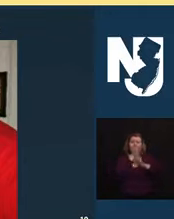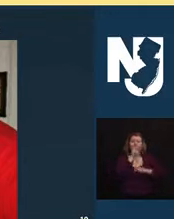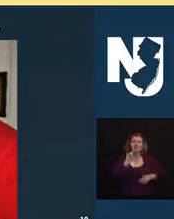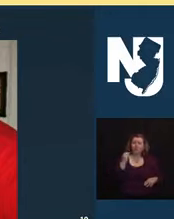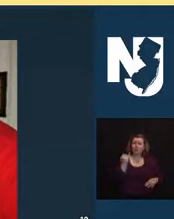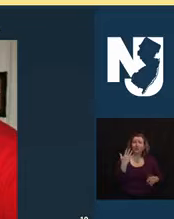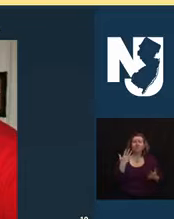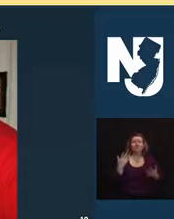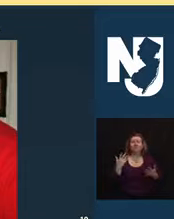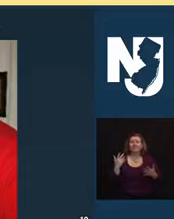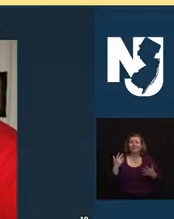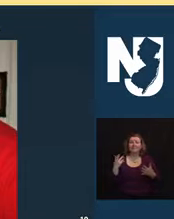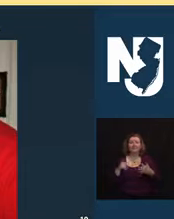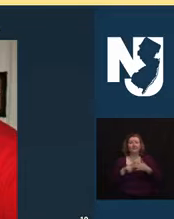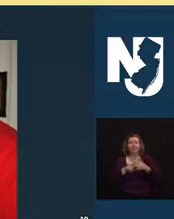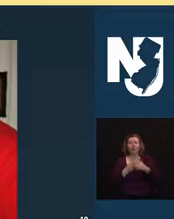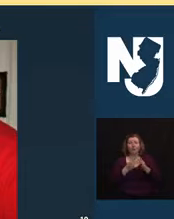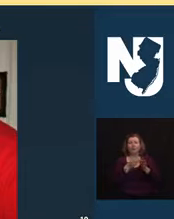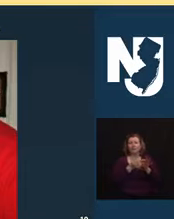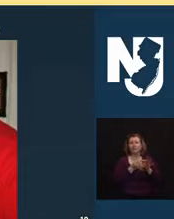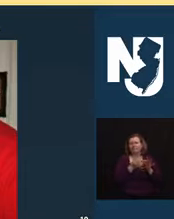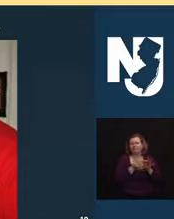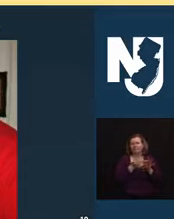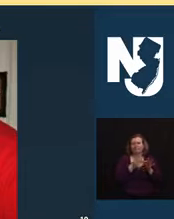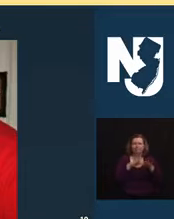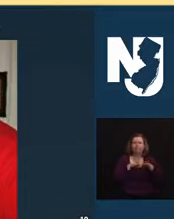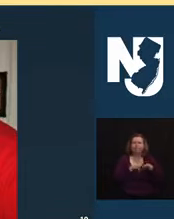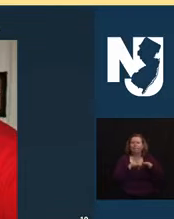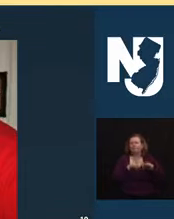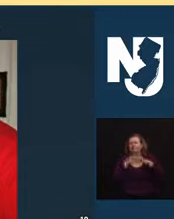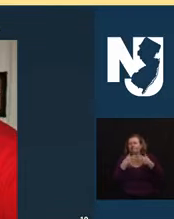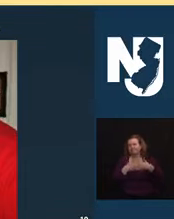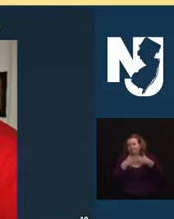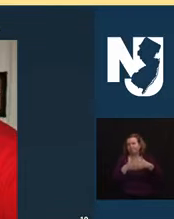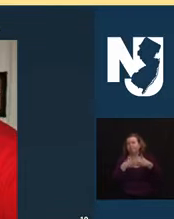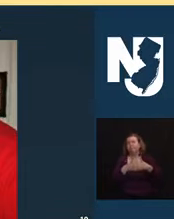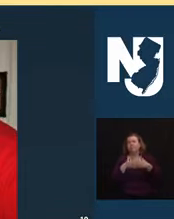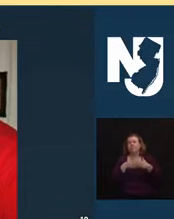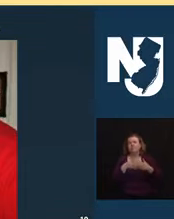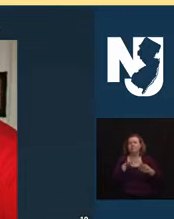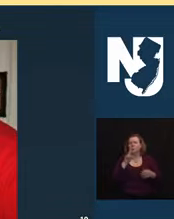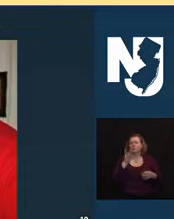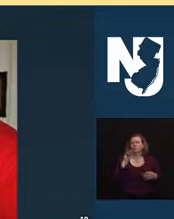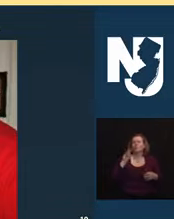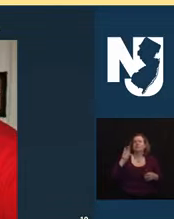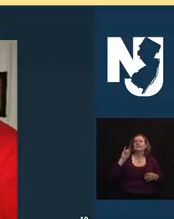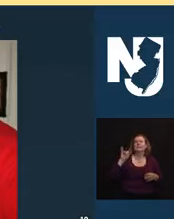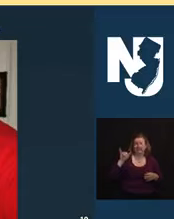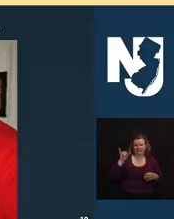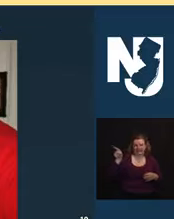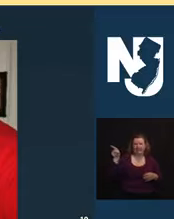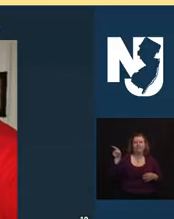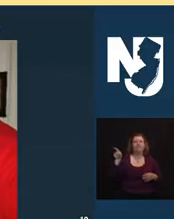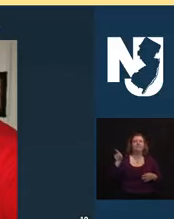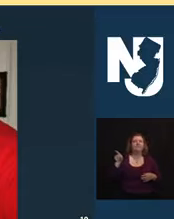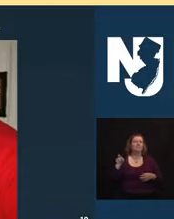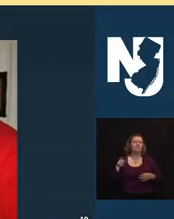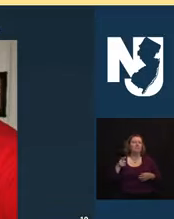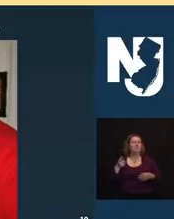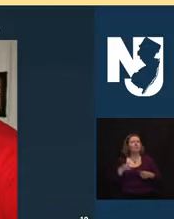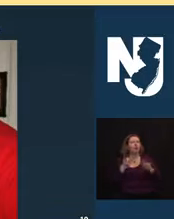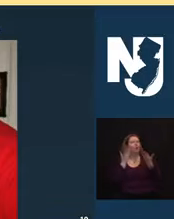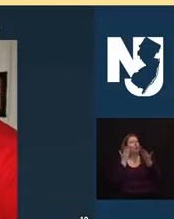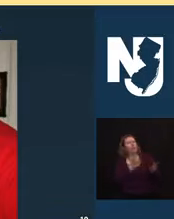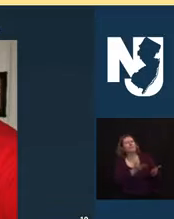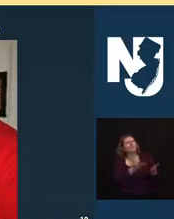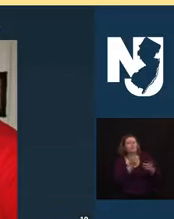in the embroidery factories of Union City, but when an opportunity to drive a truck at the Port of Elizabeth opened, he took a leap of